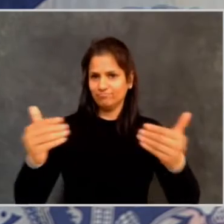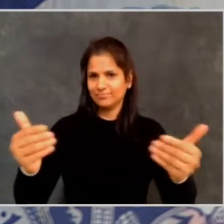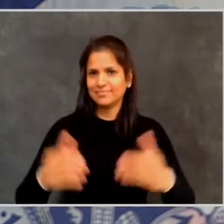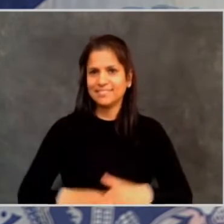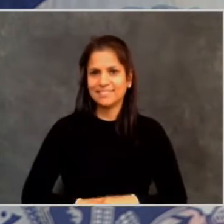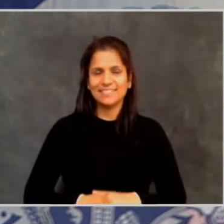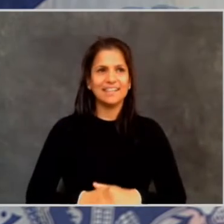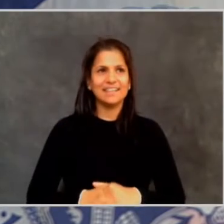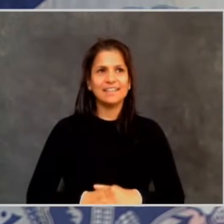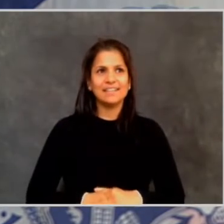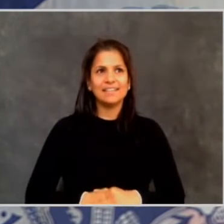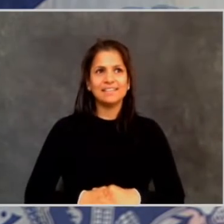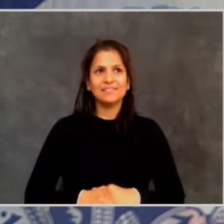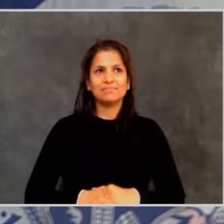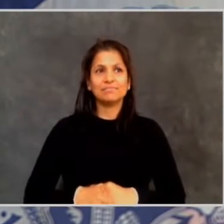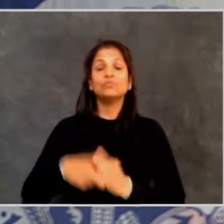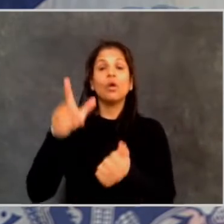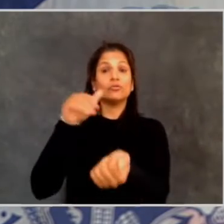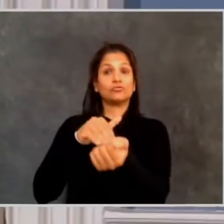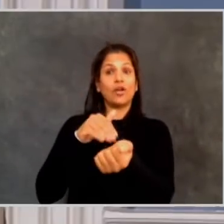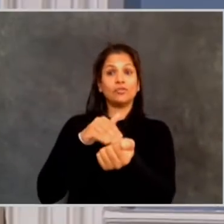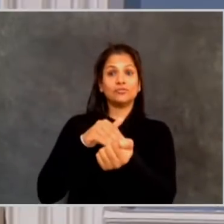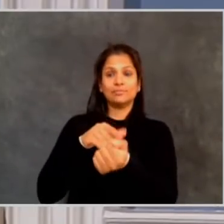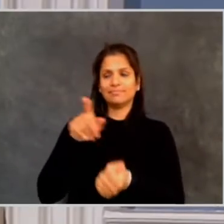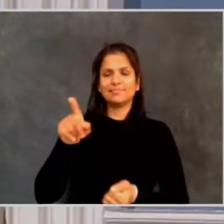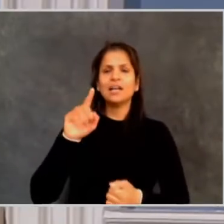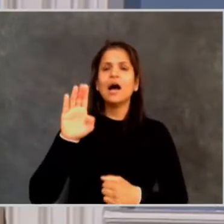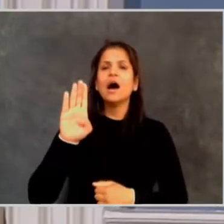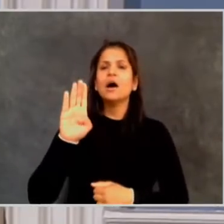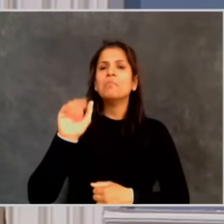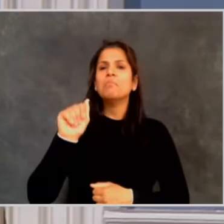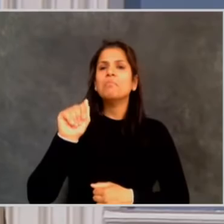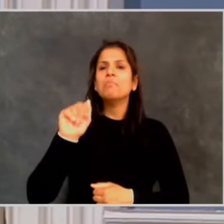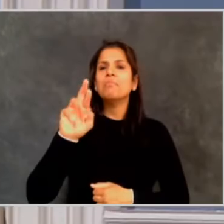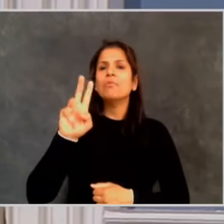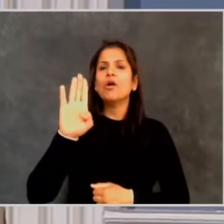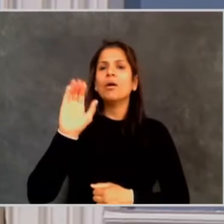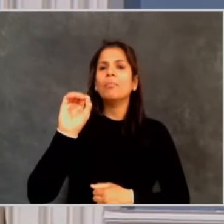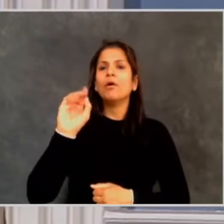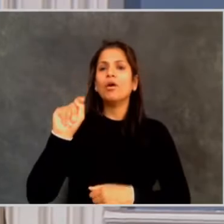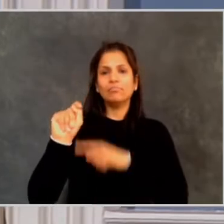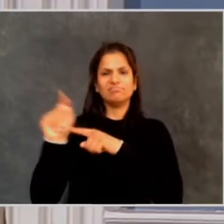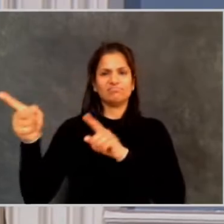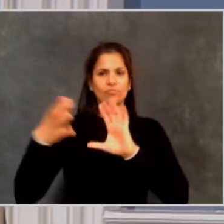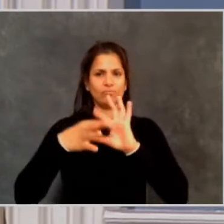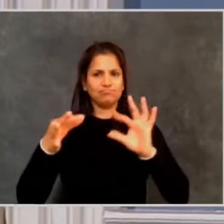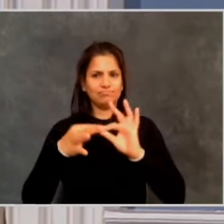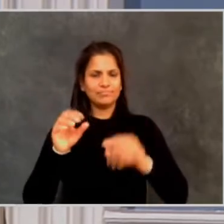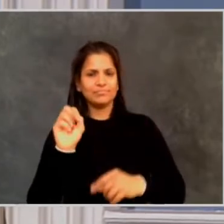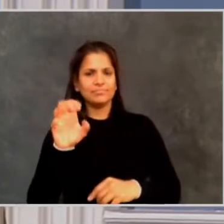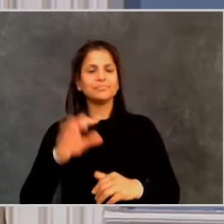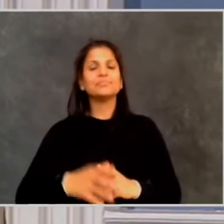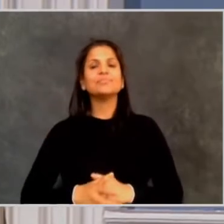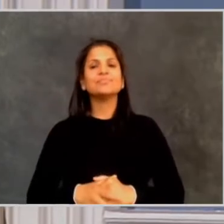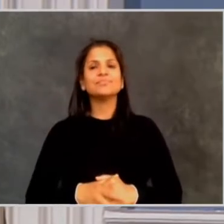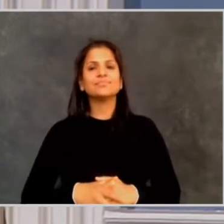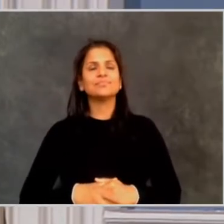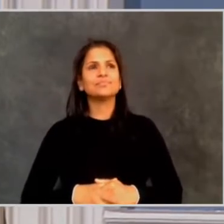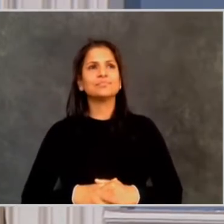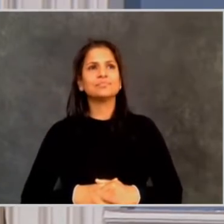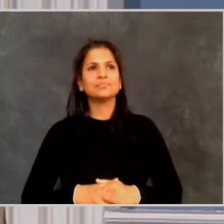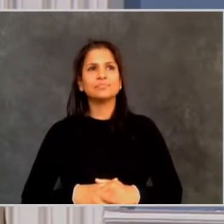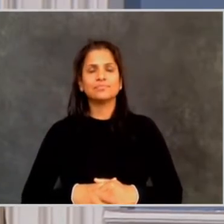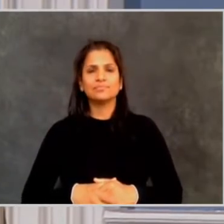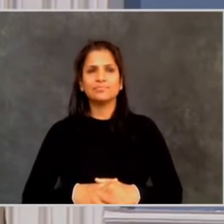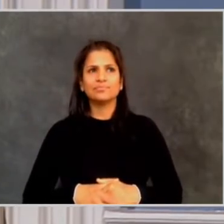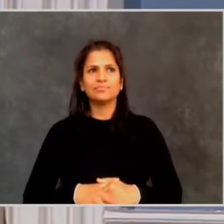to remind ourselves of a very fundamental question, and that is, what are you going to do with the results of an antibody test?